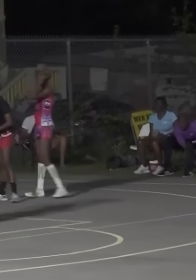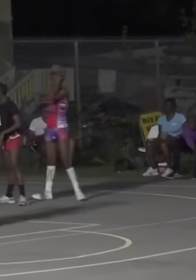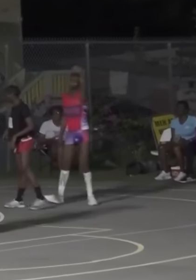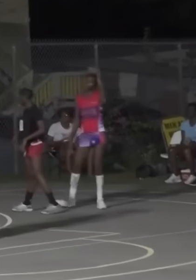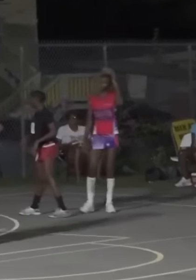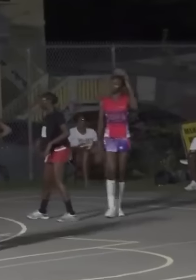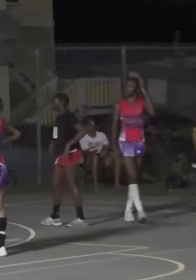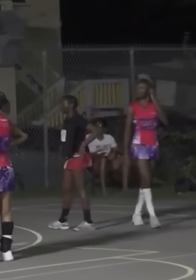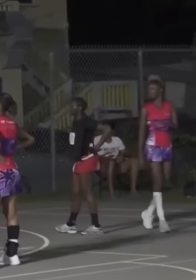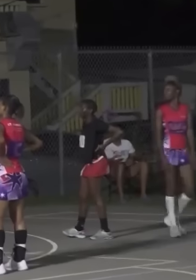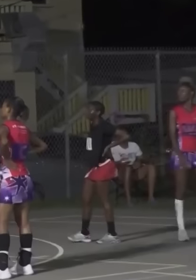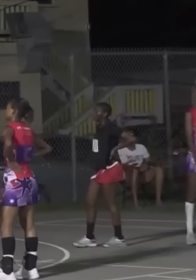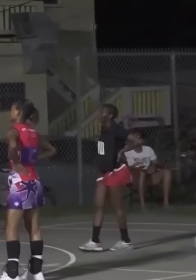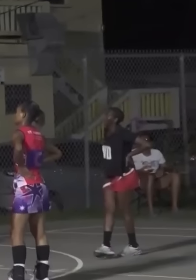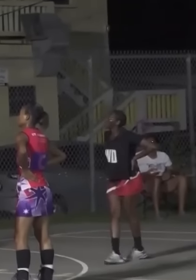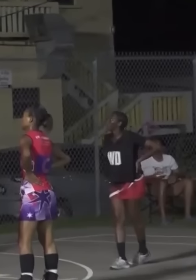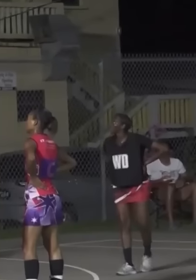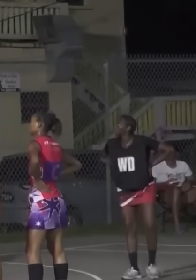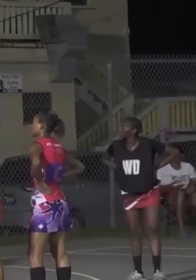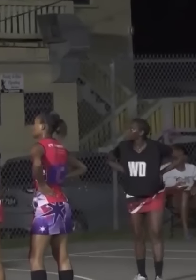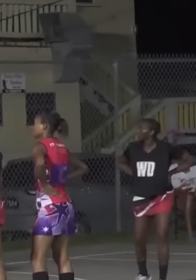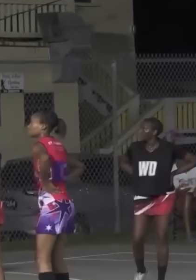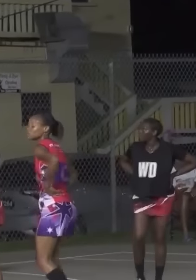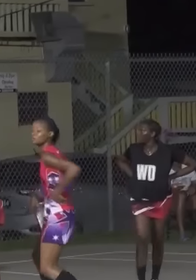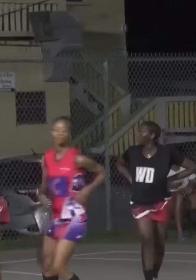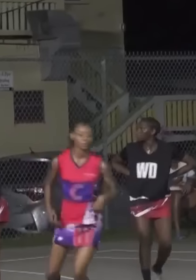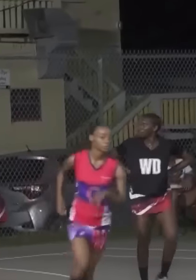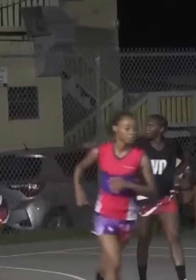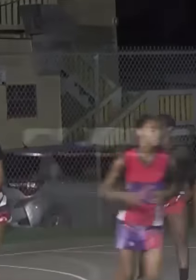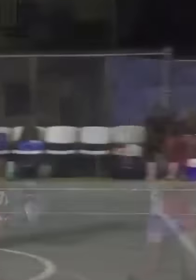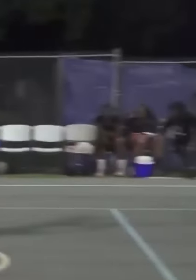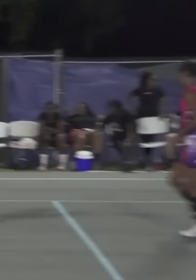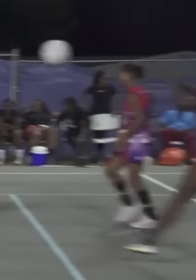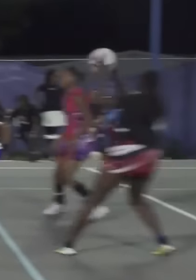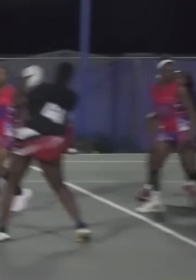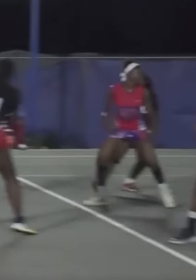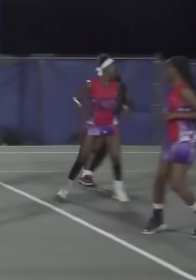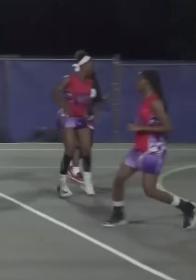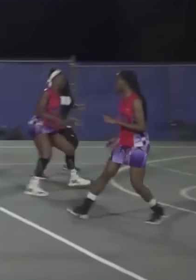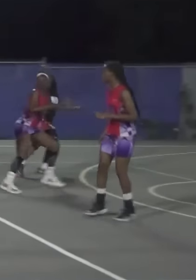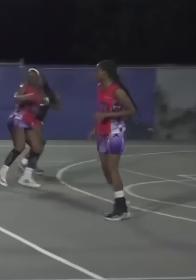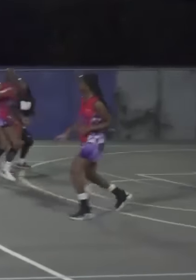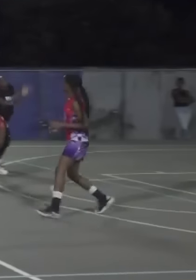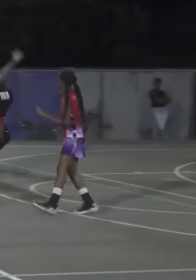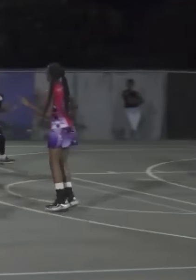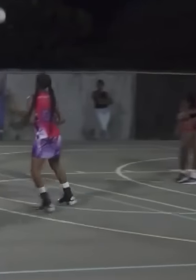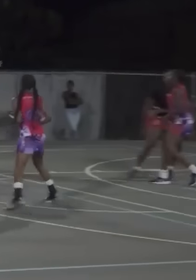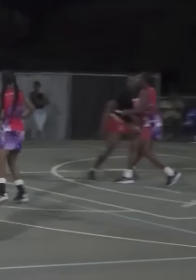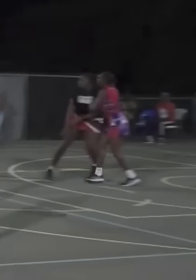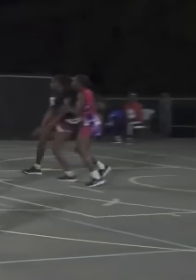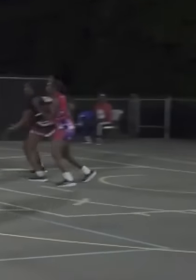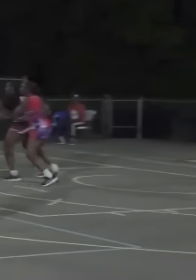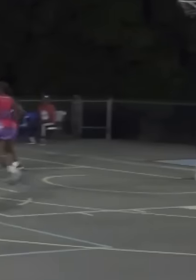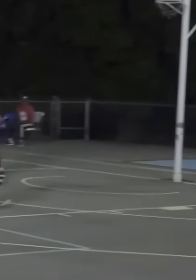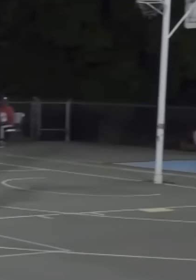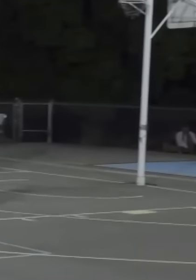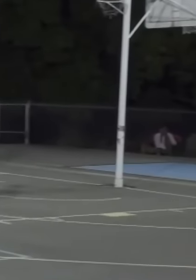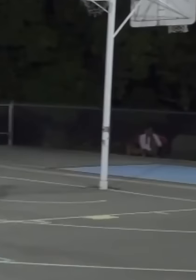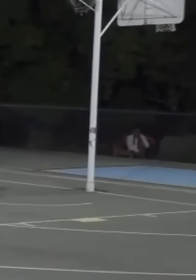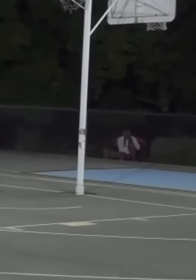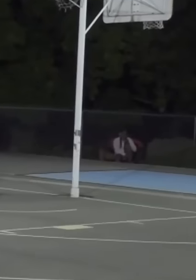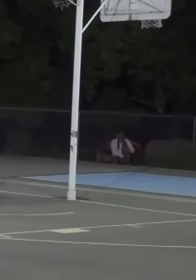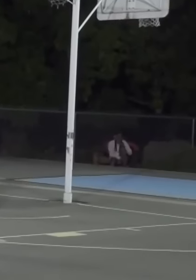the opportunities, and shooter Jada Smith makes good of it. But Villa were running a good game from center to circle.